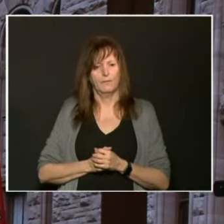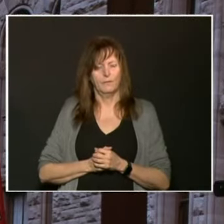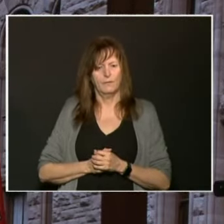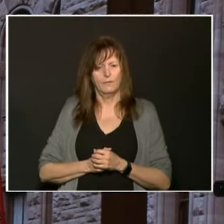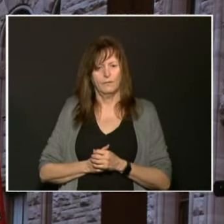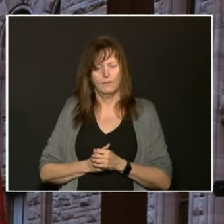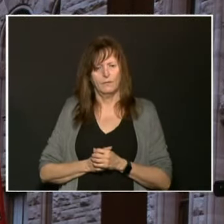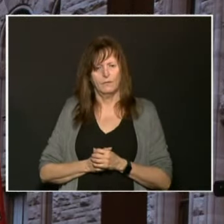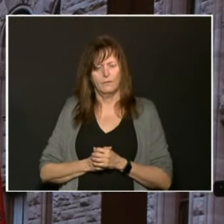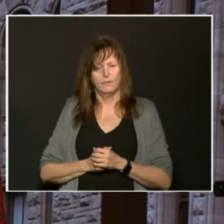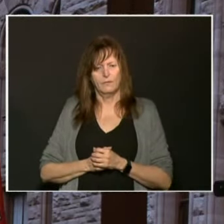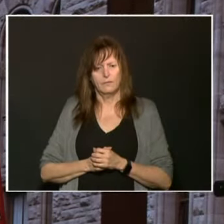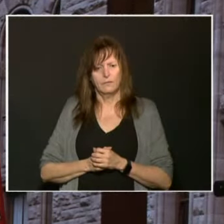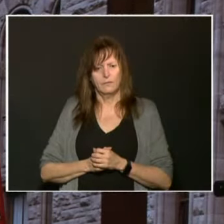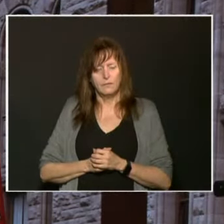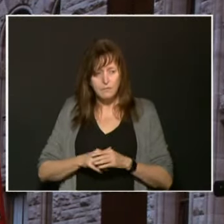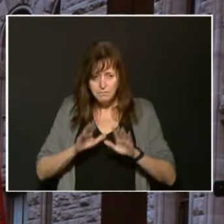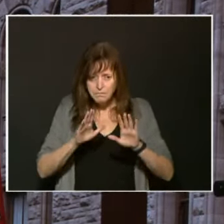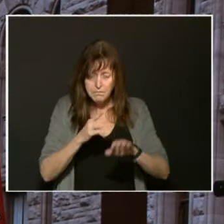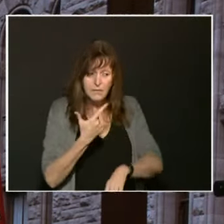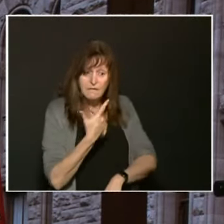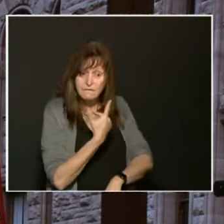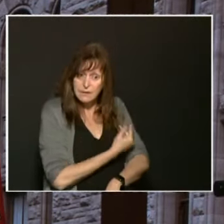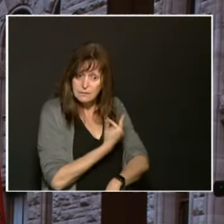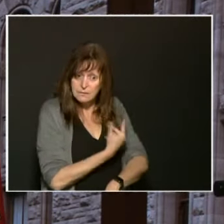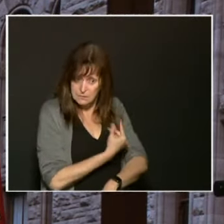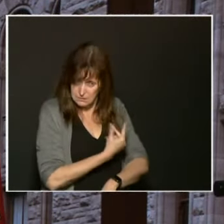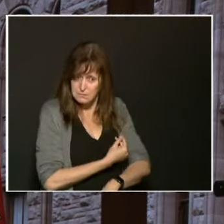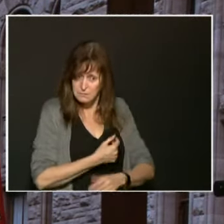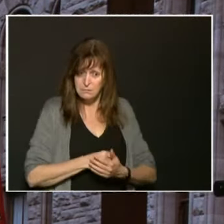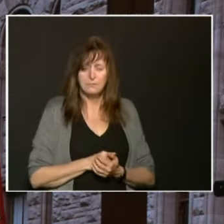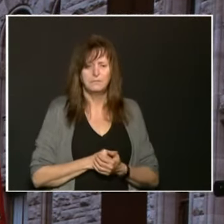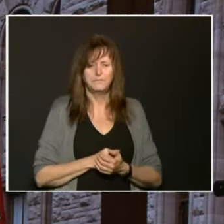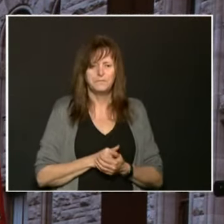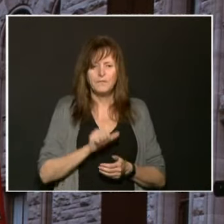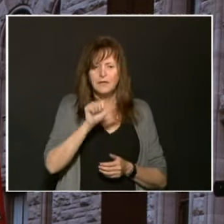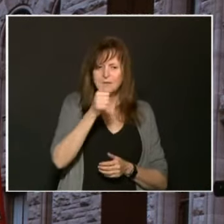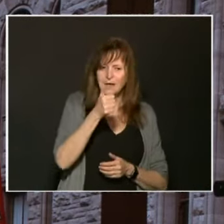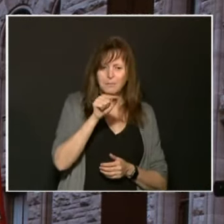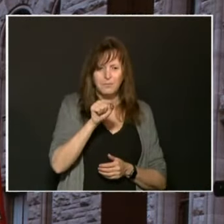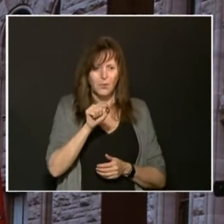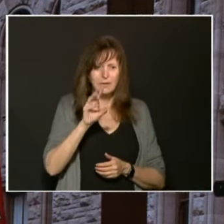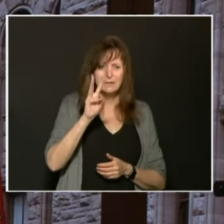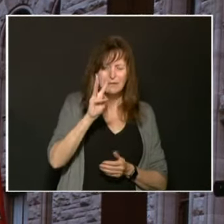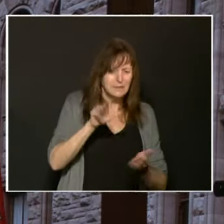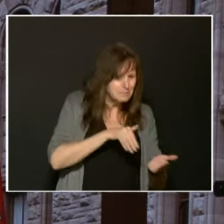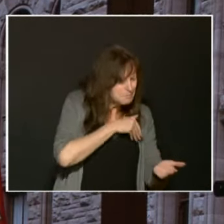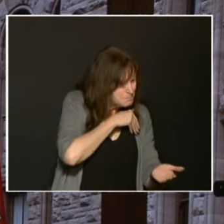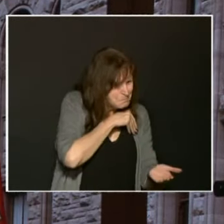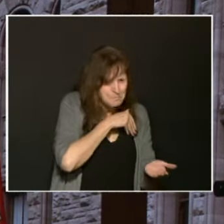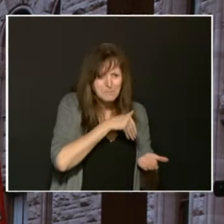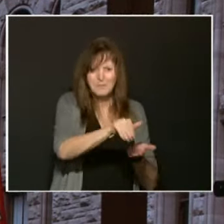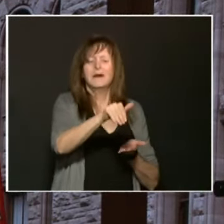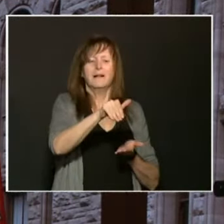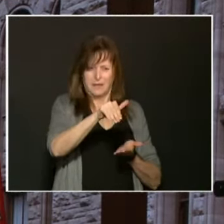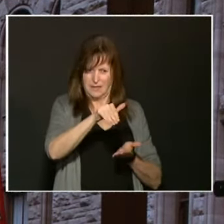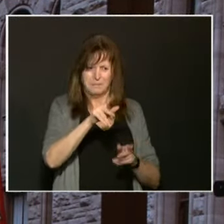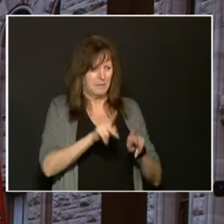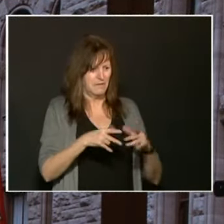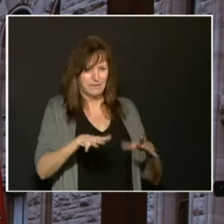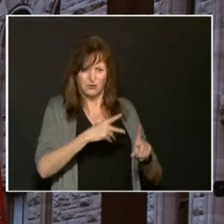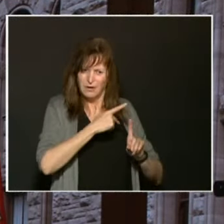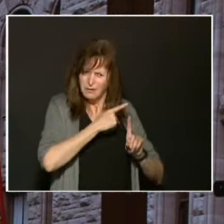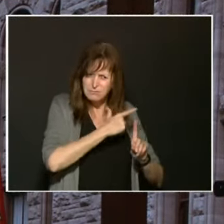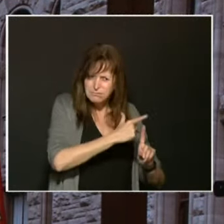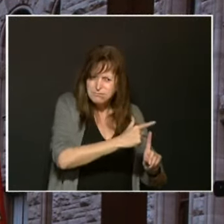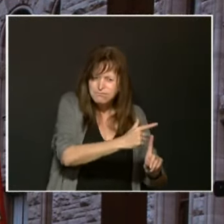In terms of vaccination to date, more than 10.6 million doses of COVID-19 vaccine have been administered in